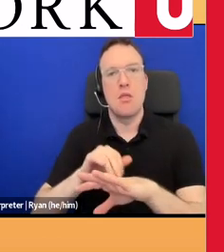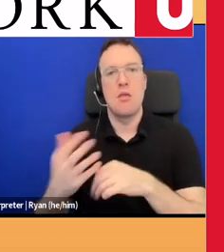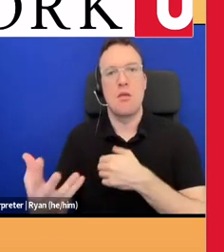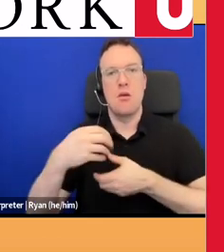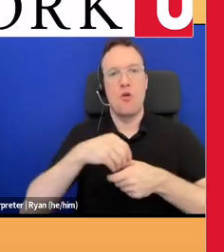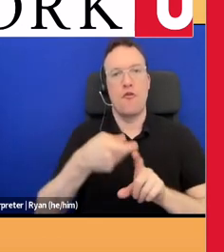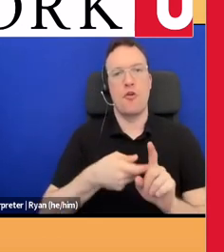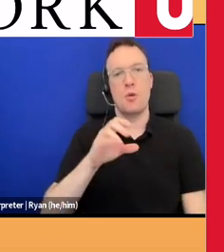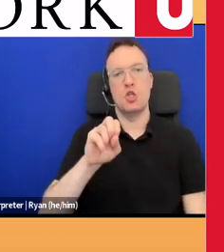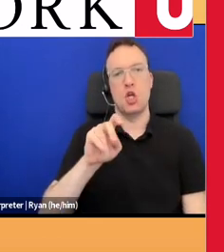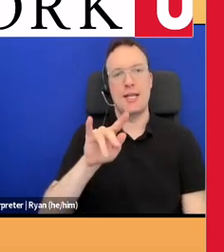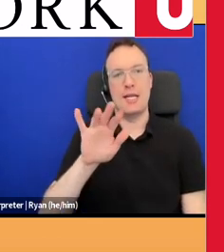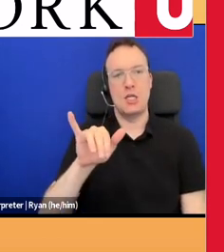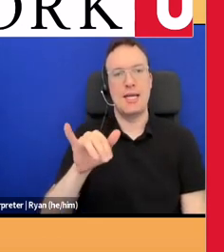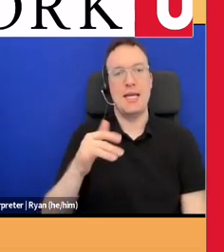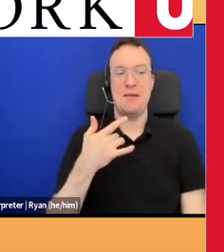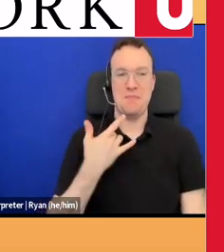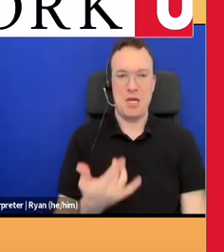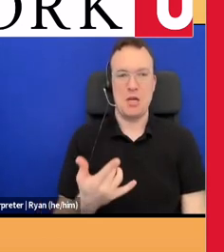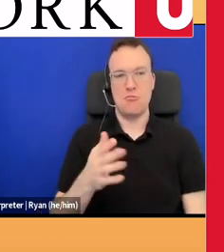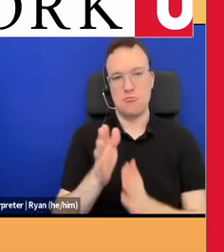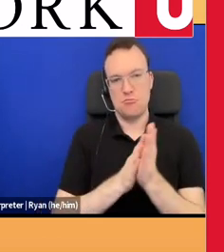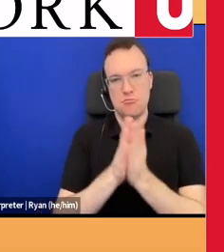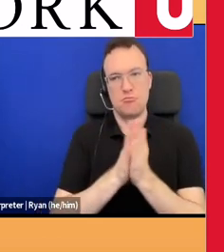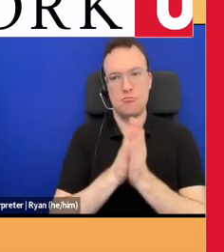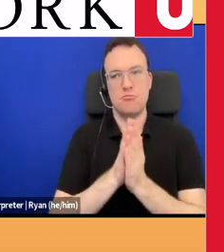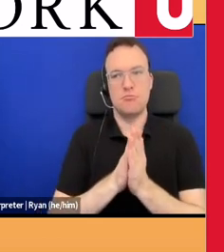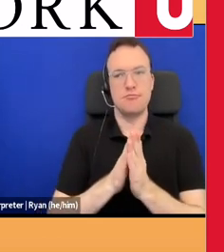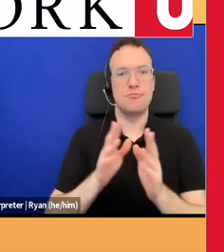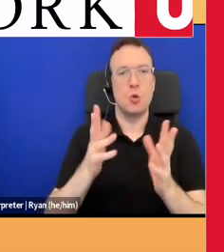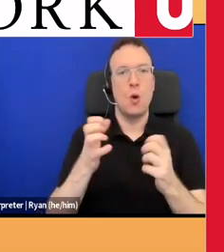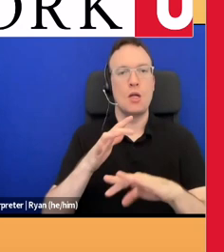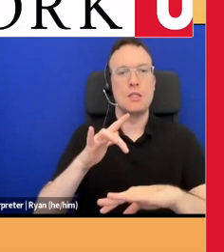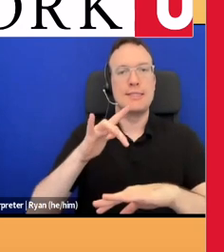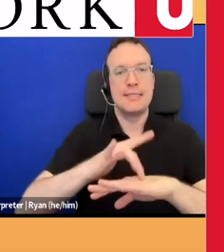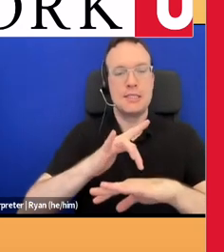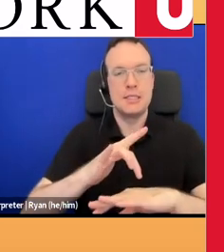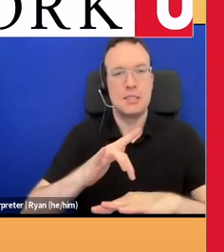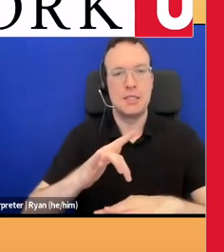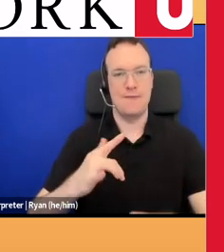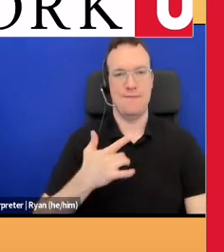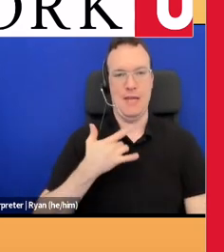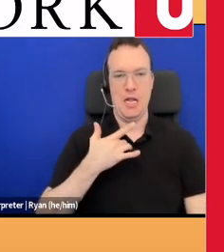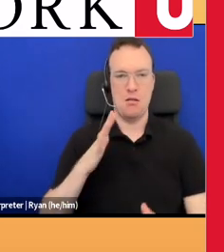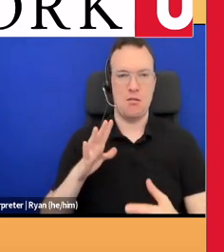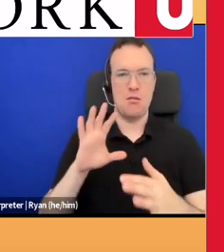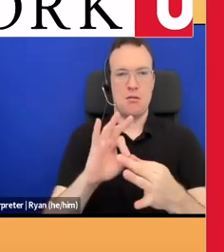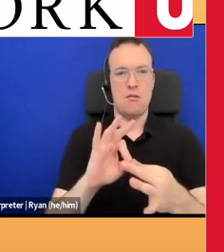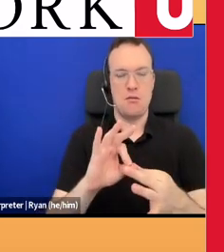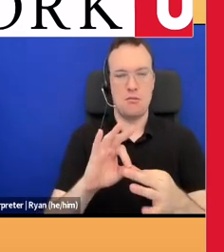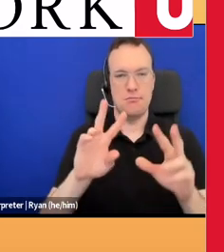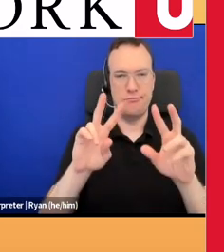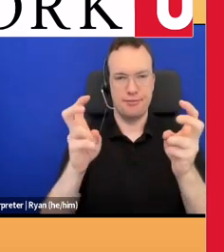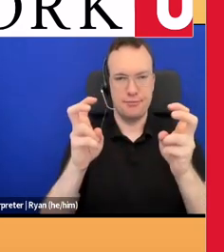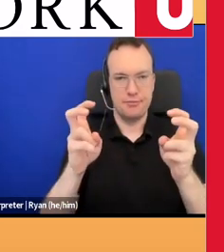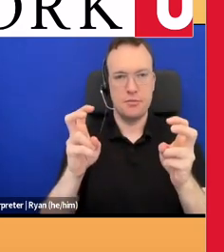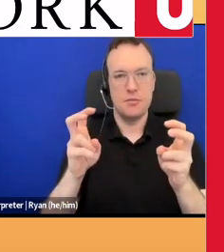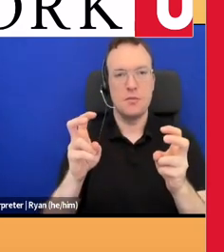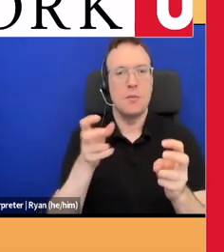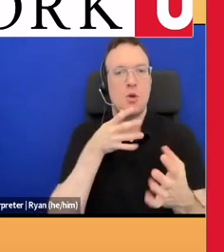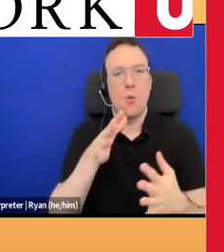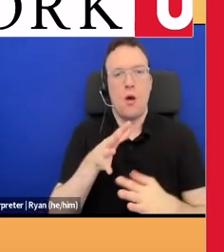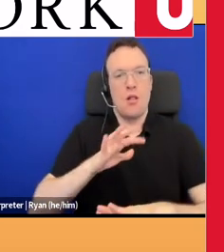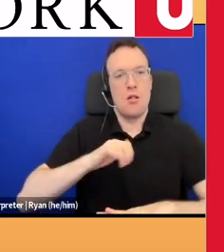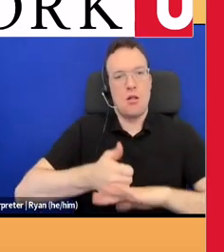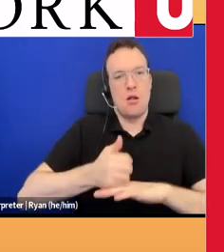suggests, they mostly seek to, quote, tap into the associated feeling, unquote, without being grounded on